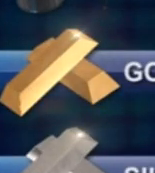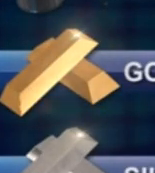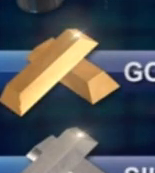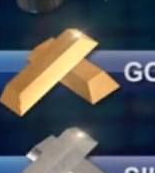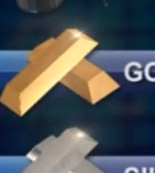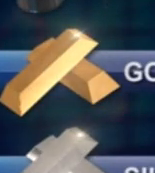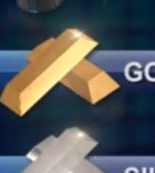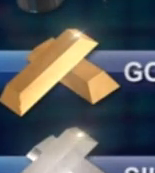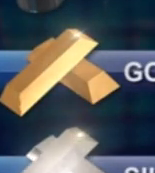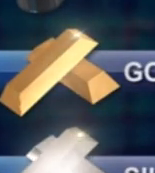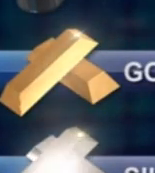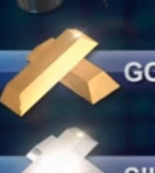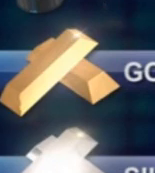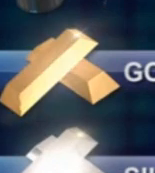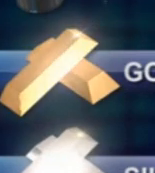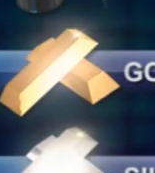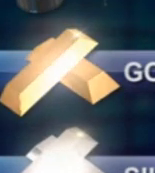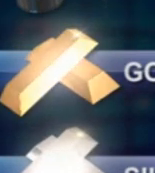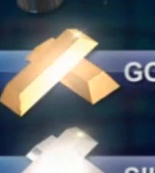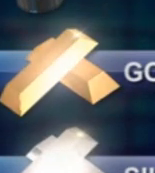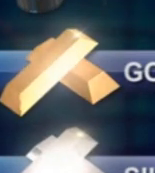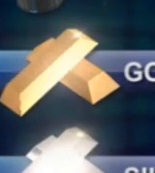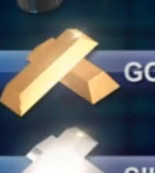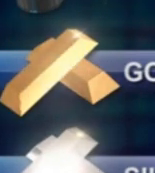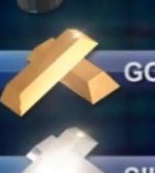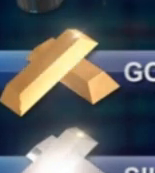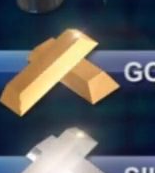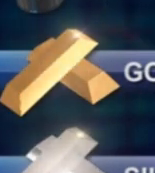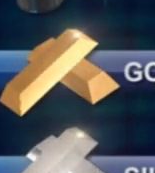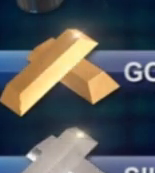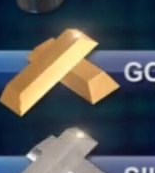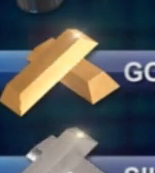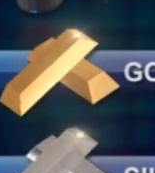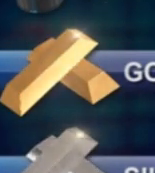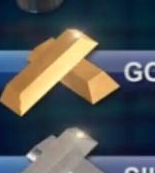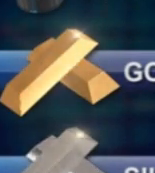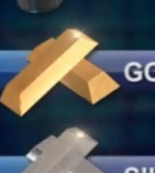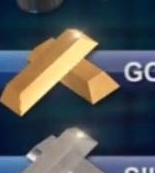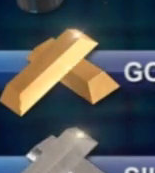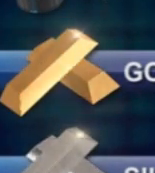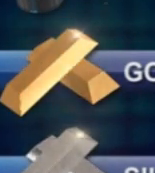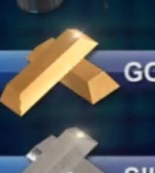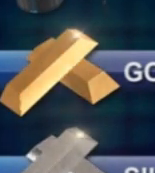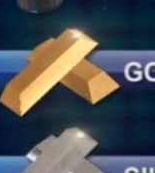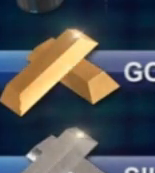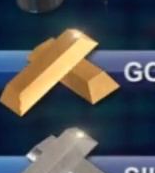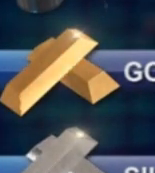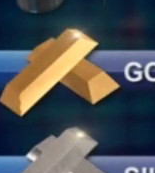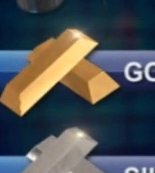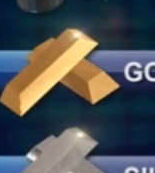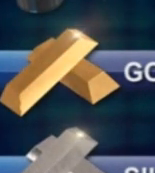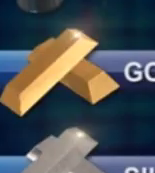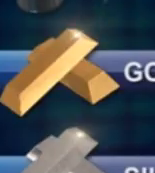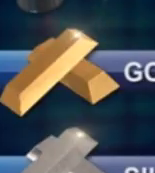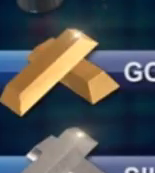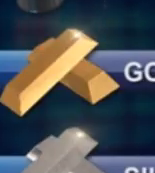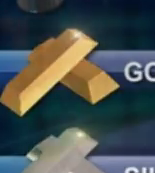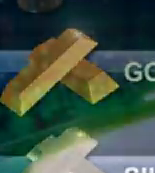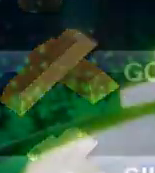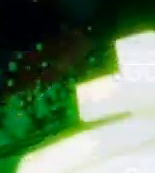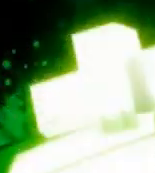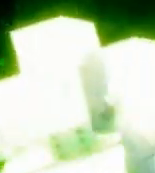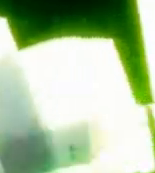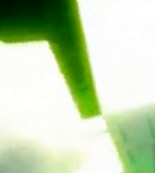per barrel. Gold rose $17 to $1,750 per ounce, and silver closed up at $26.60 per ounce.